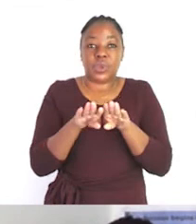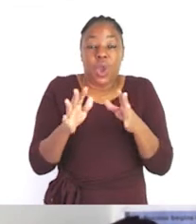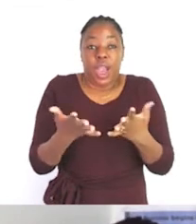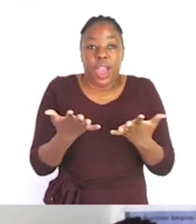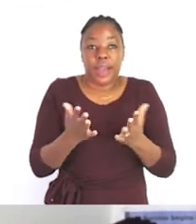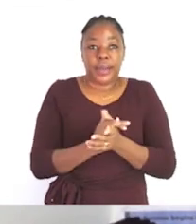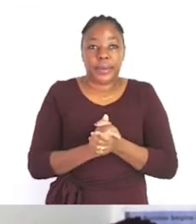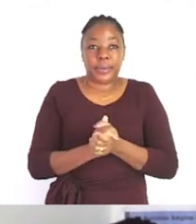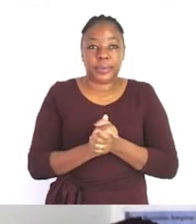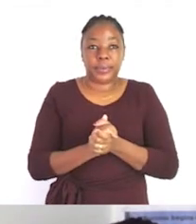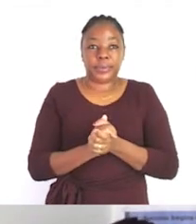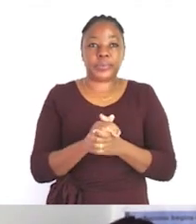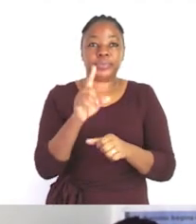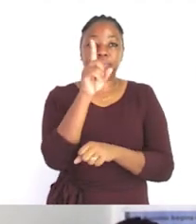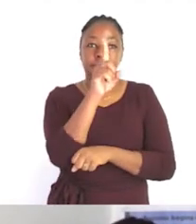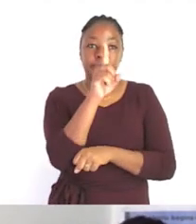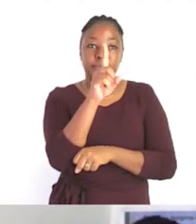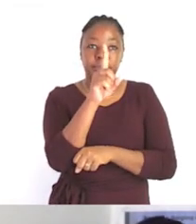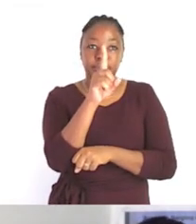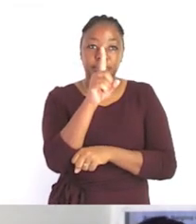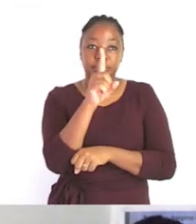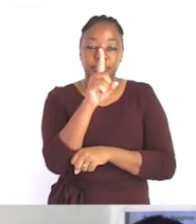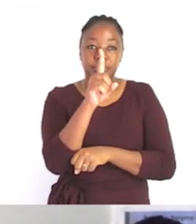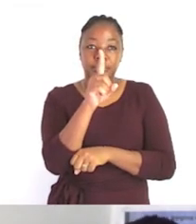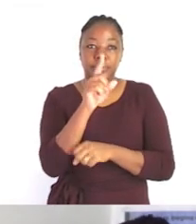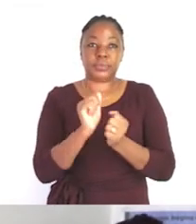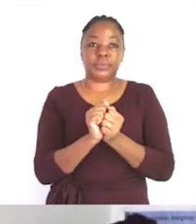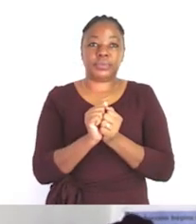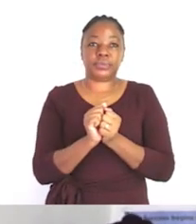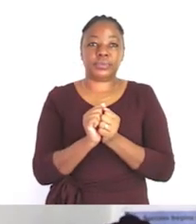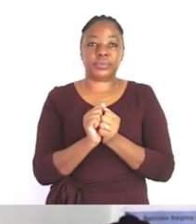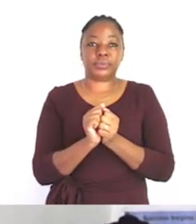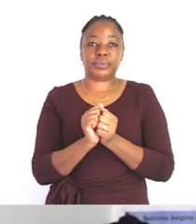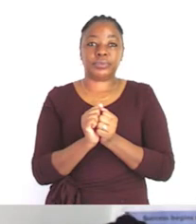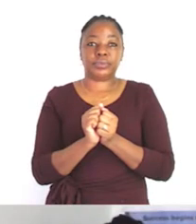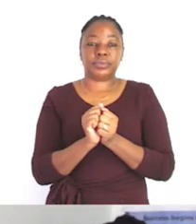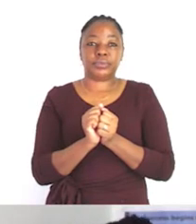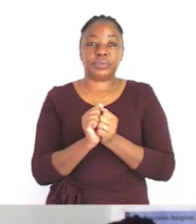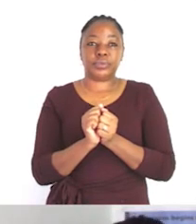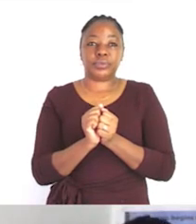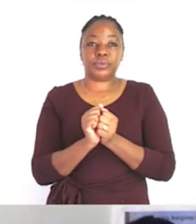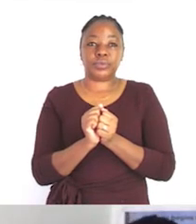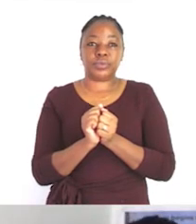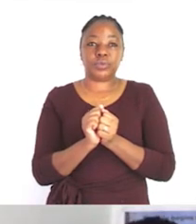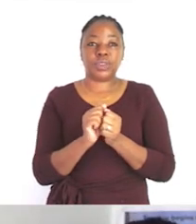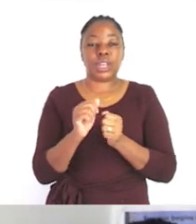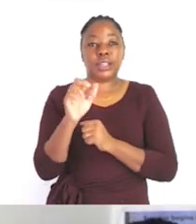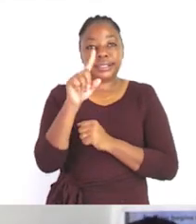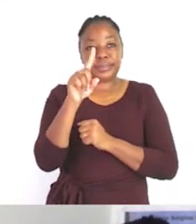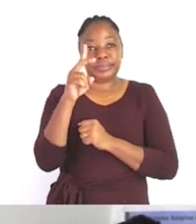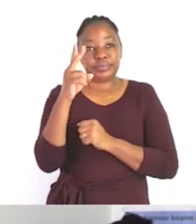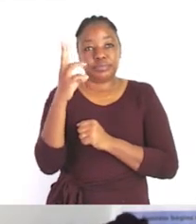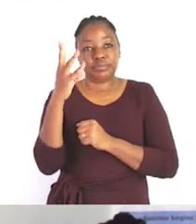On the board, I have number 1. We're going to do number 1 together. Now, we're going to start by counting what